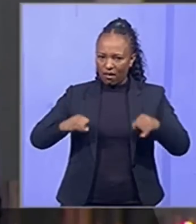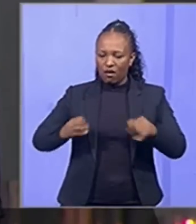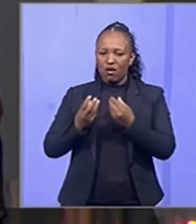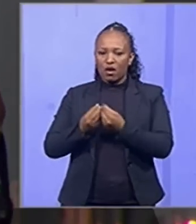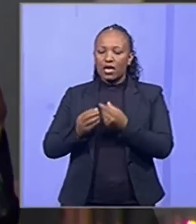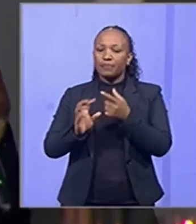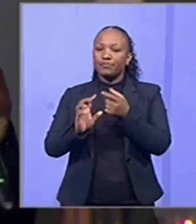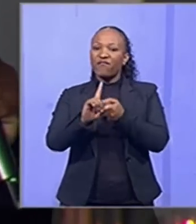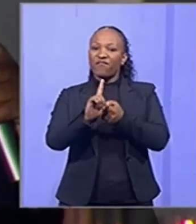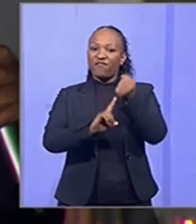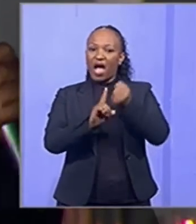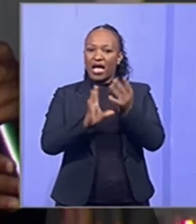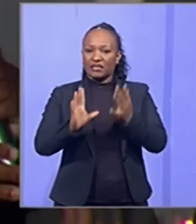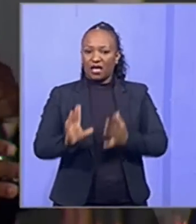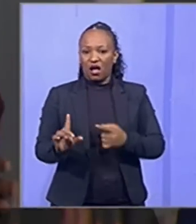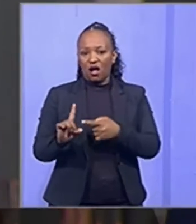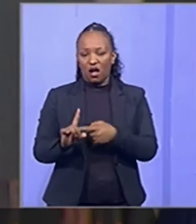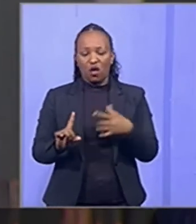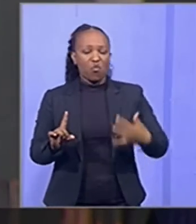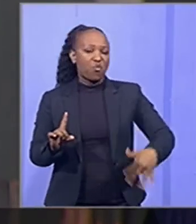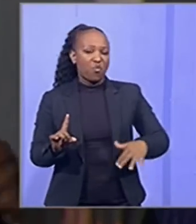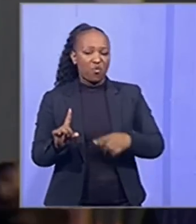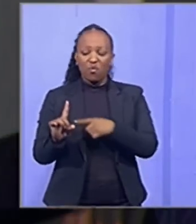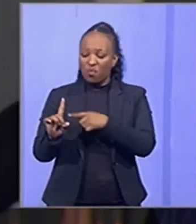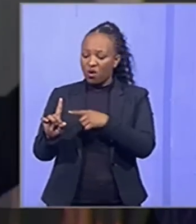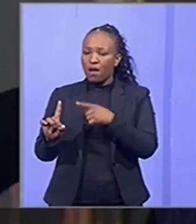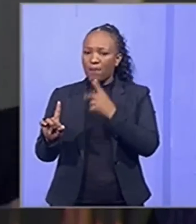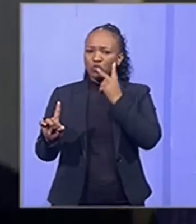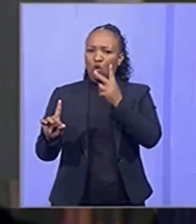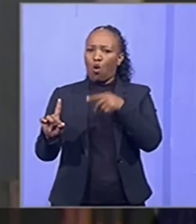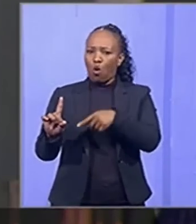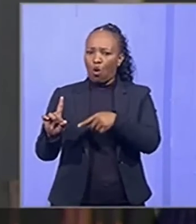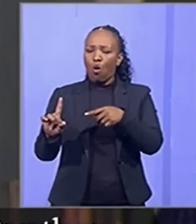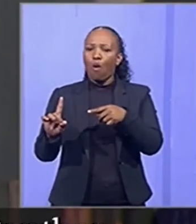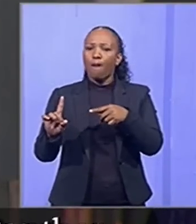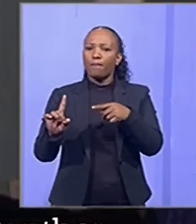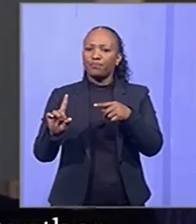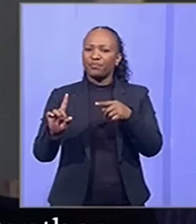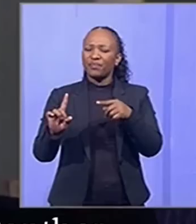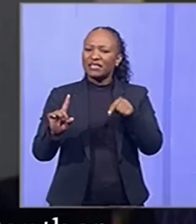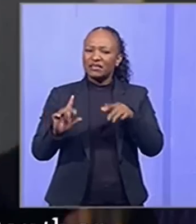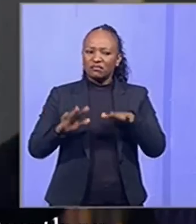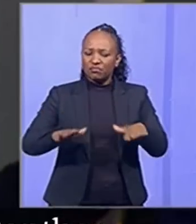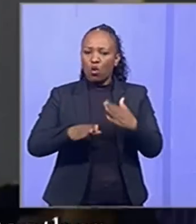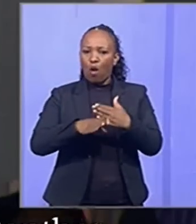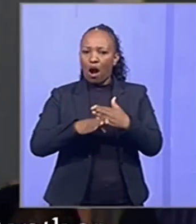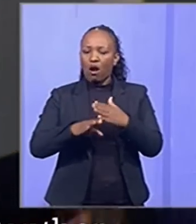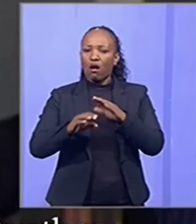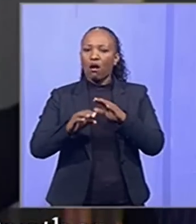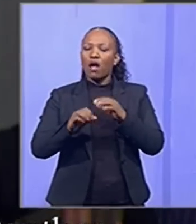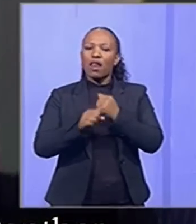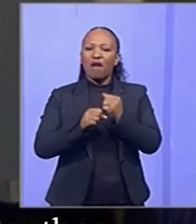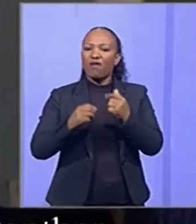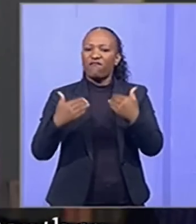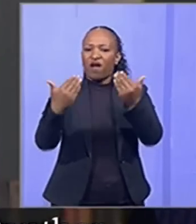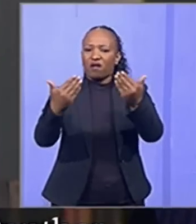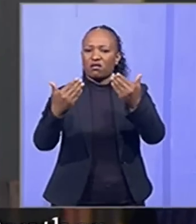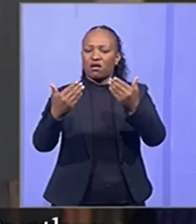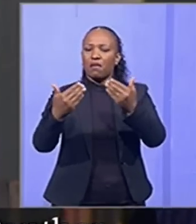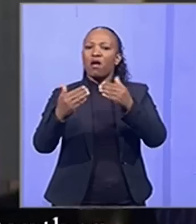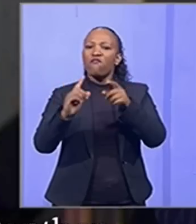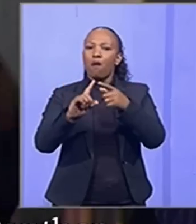For me, I saw this industry from the back, if I may say. I was never in the front, but what I saw from